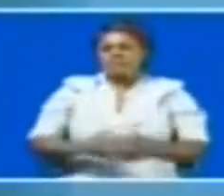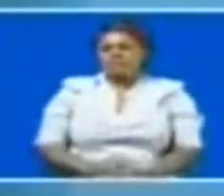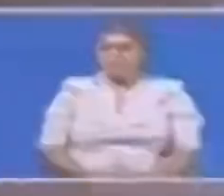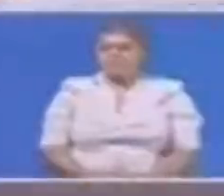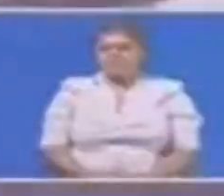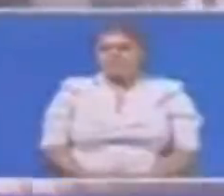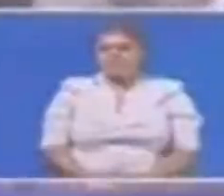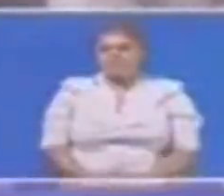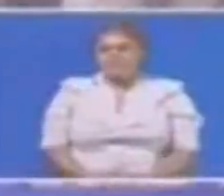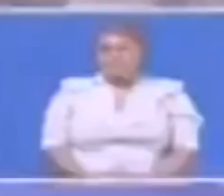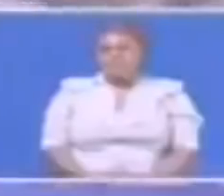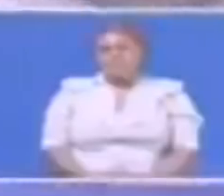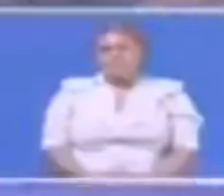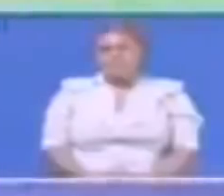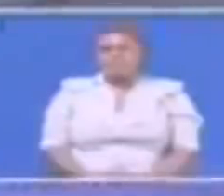story.